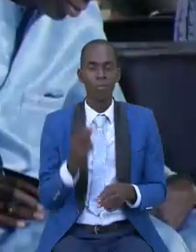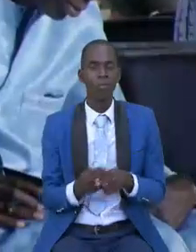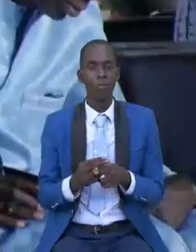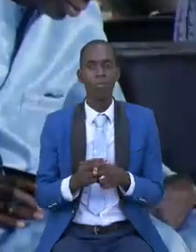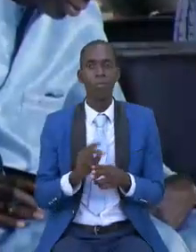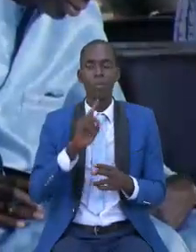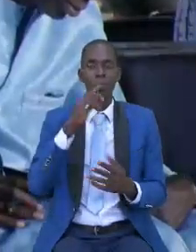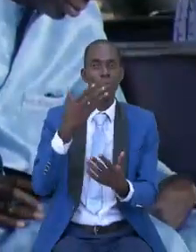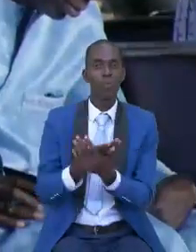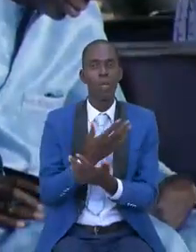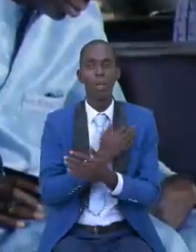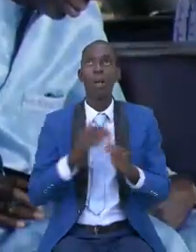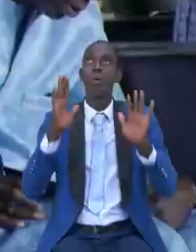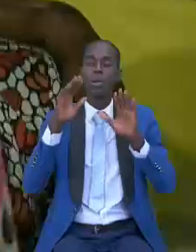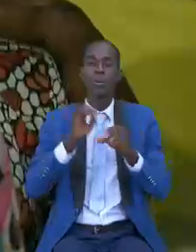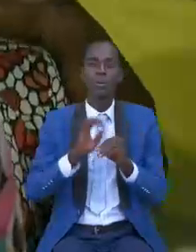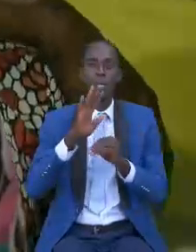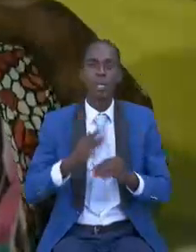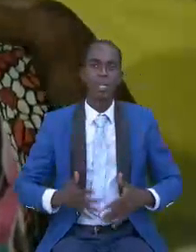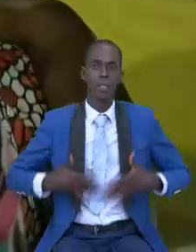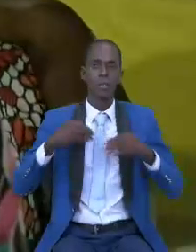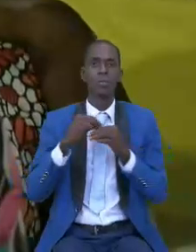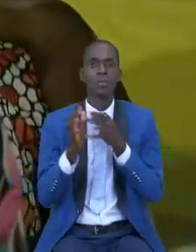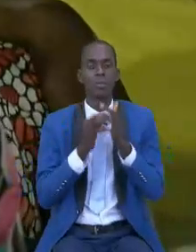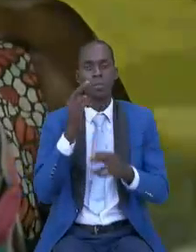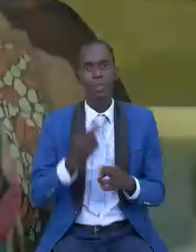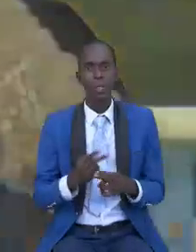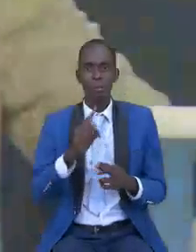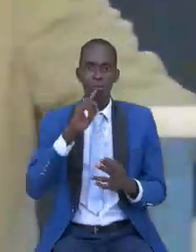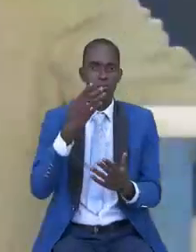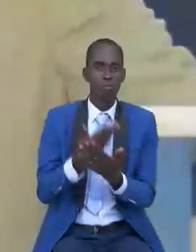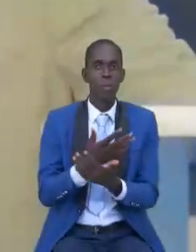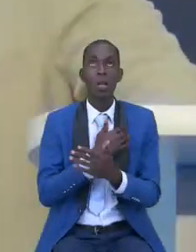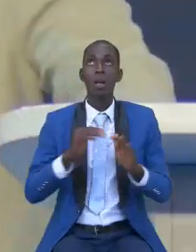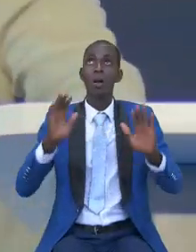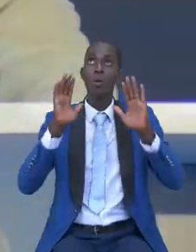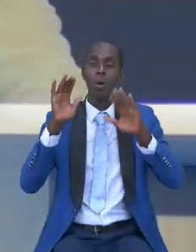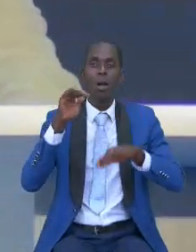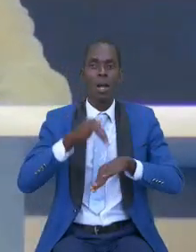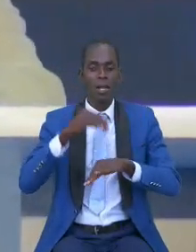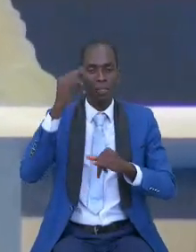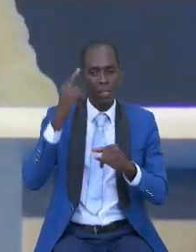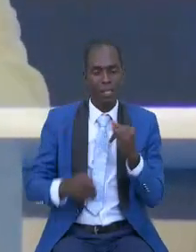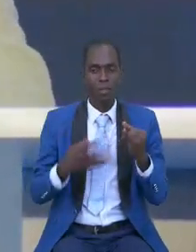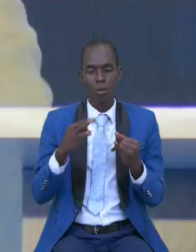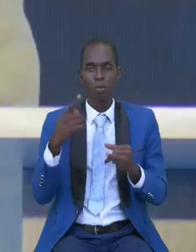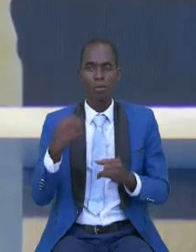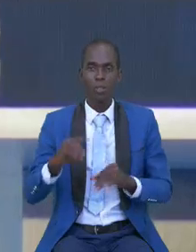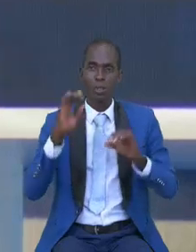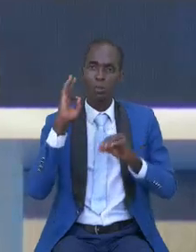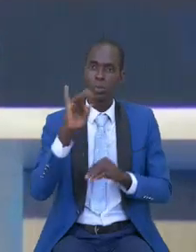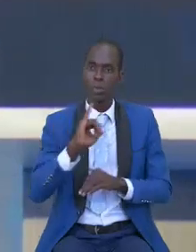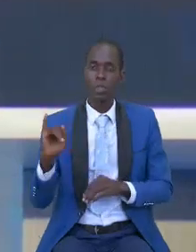Signs and wonders in your life. Signs and wonders at the end of the message. And we